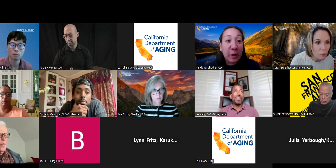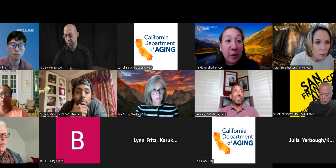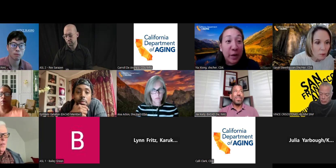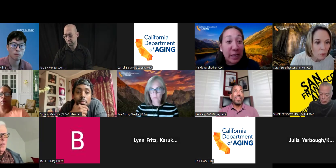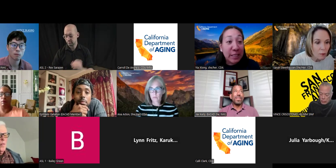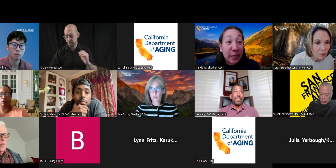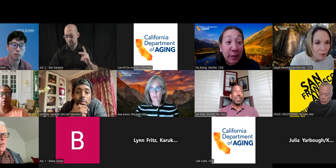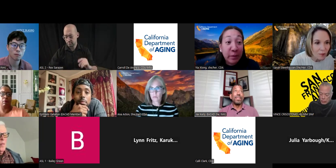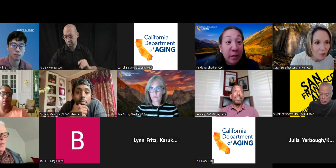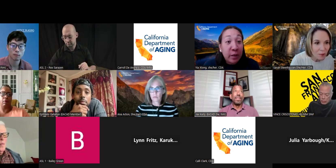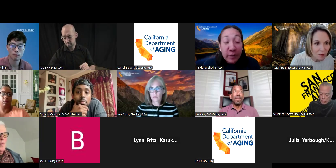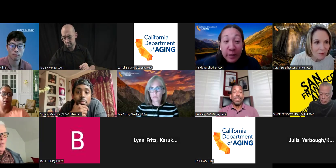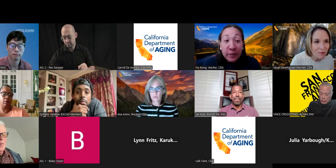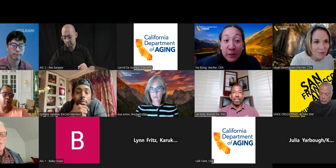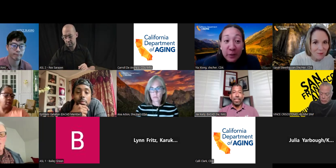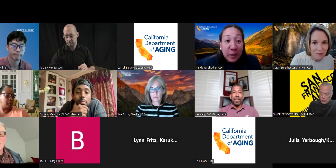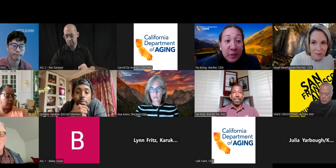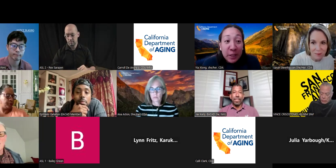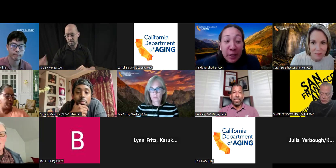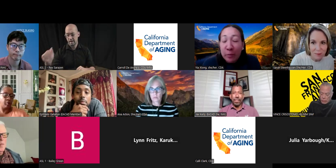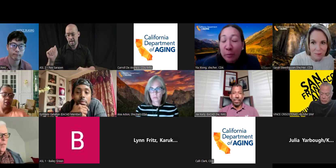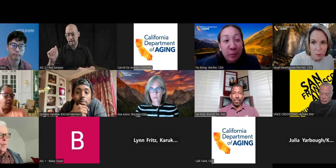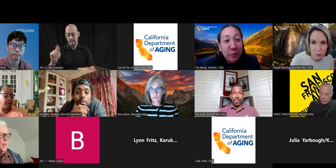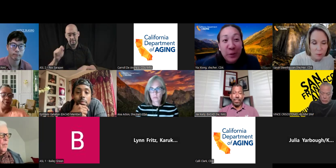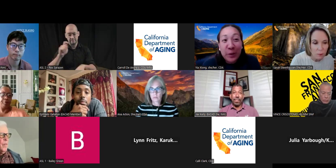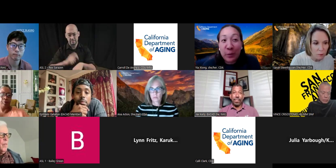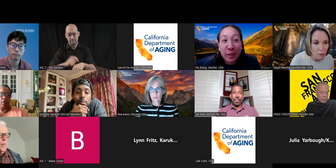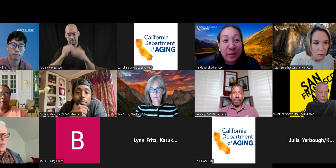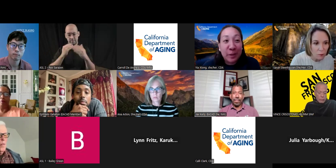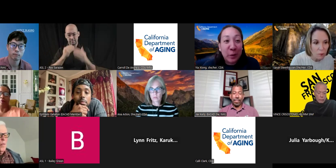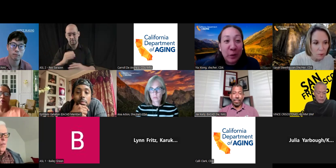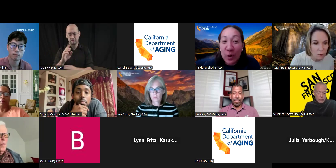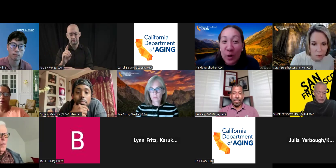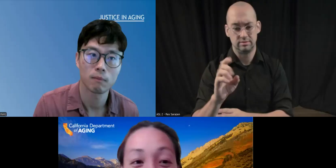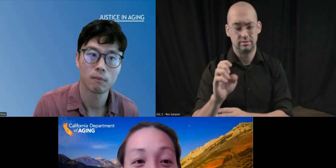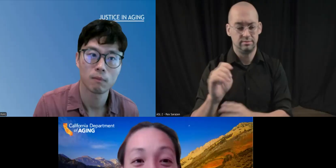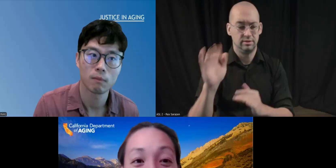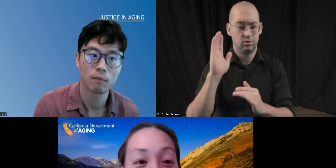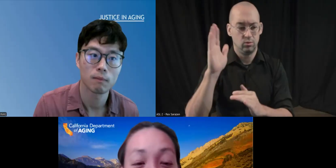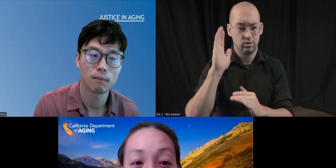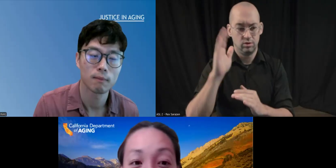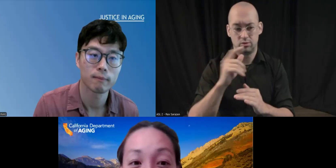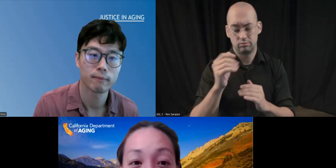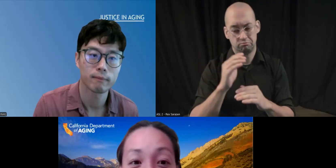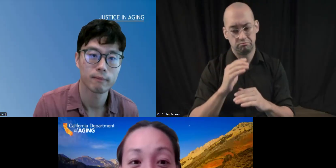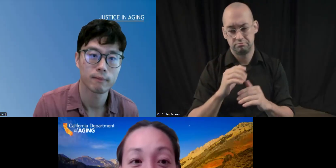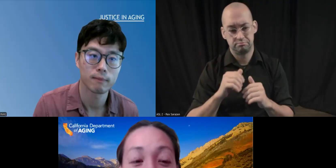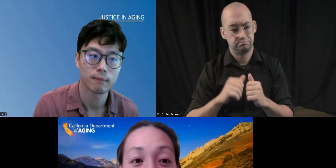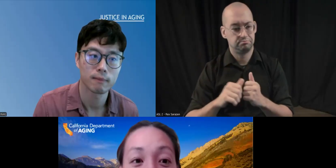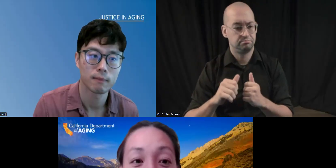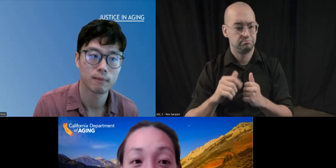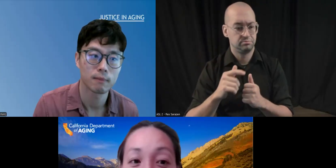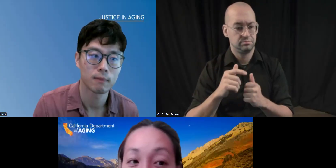Okay, we are at time. And thank you, Denny. I'm sure that we can, go on and on about, all the support